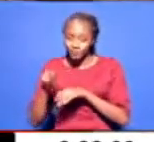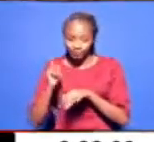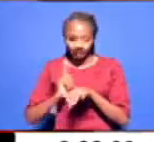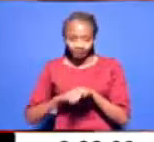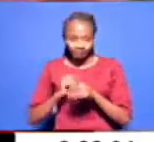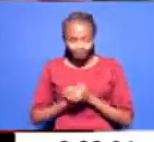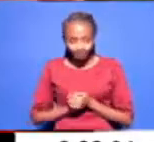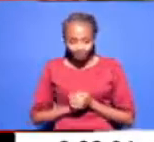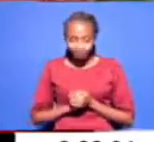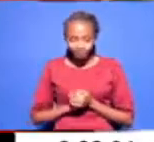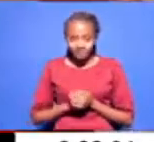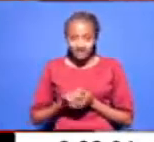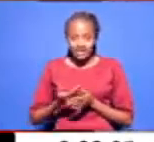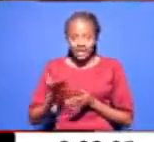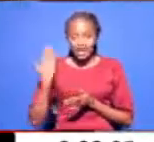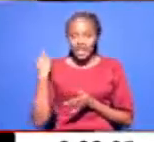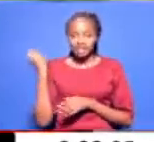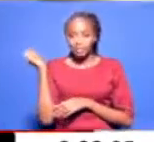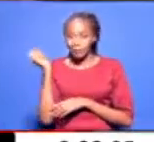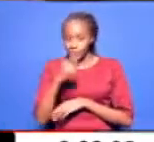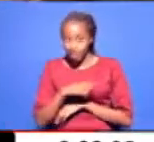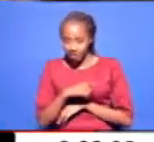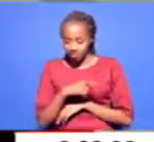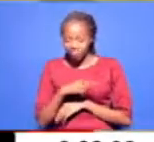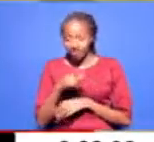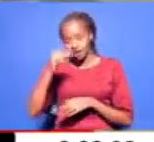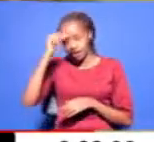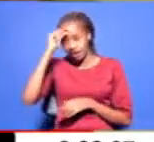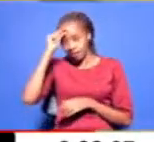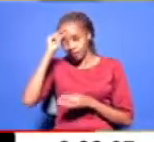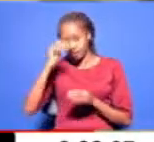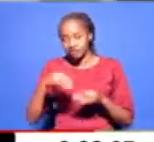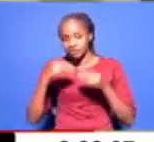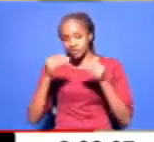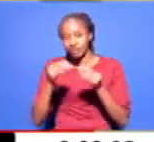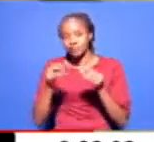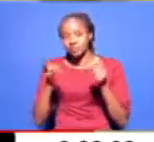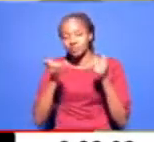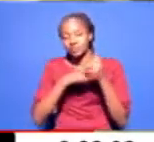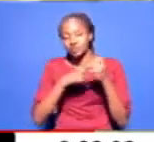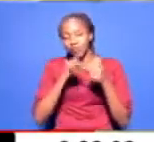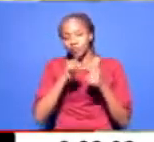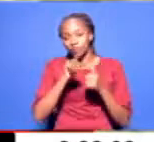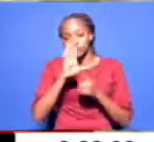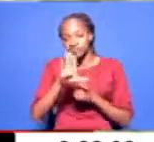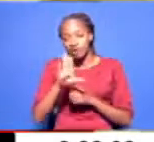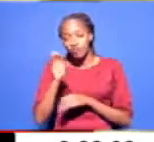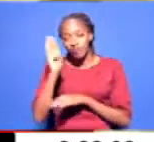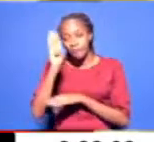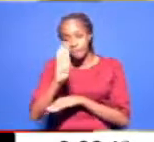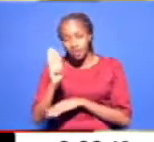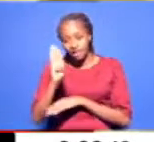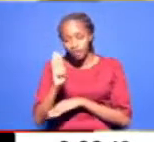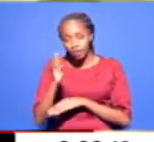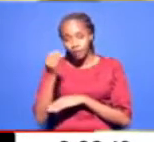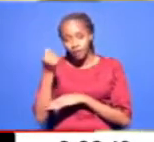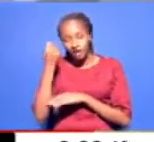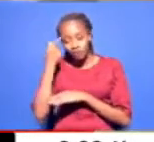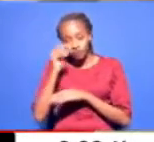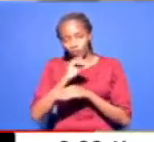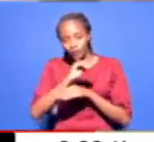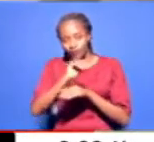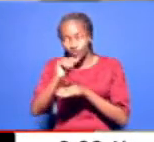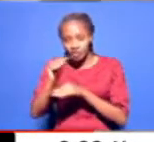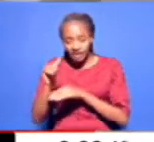Early last month, the government released 5.7 billion shillings to subsidize prices of fertilizer after the price of